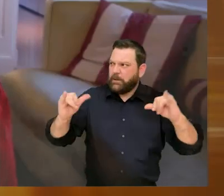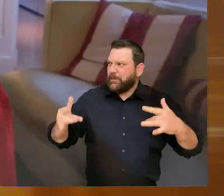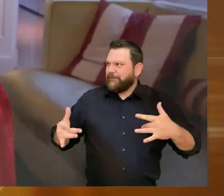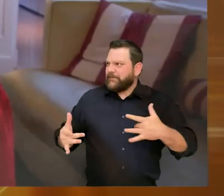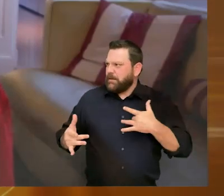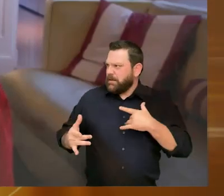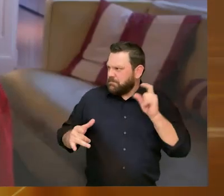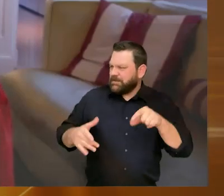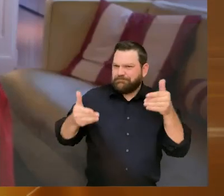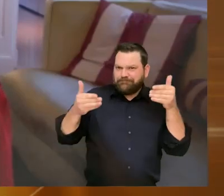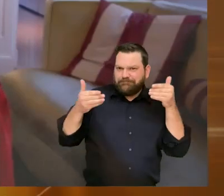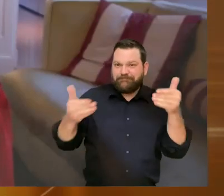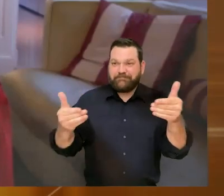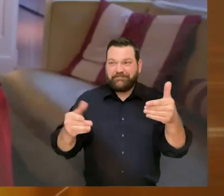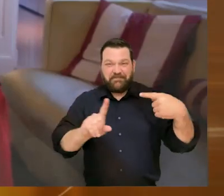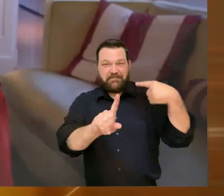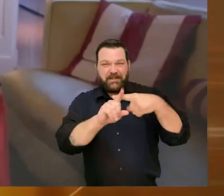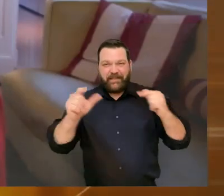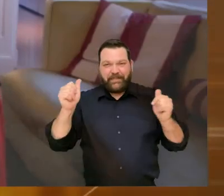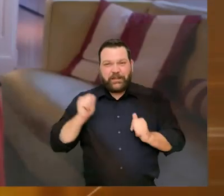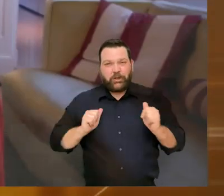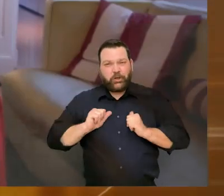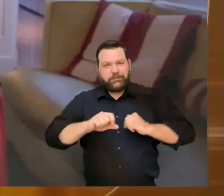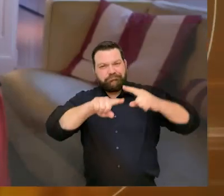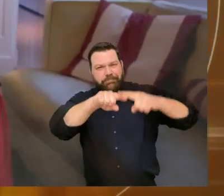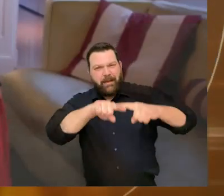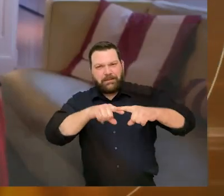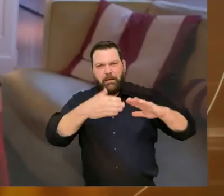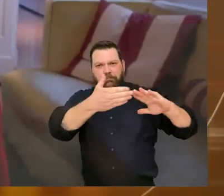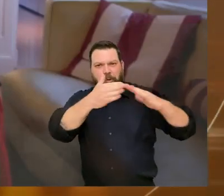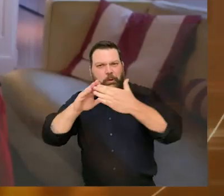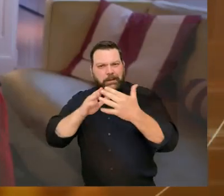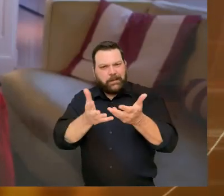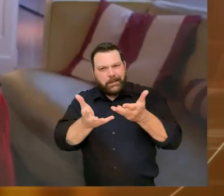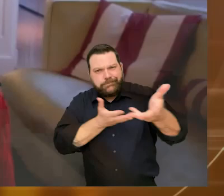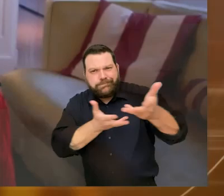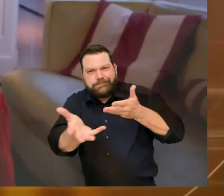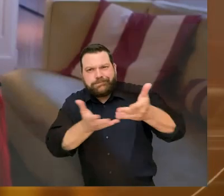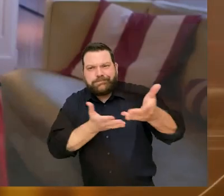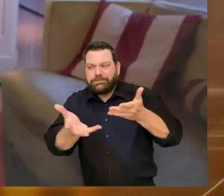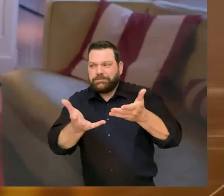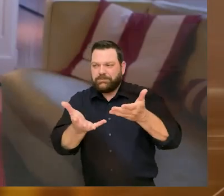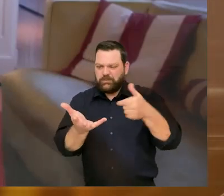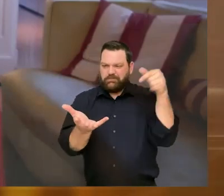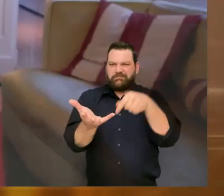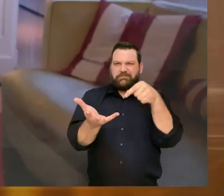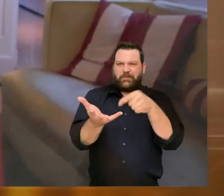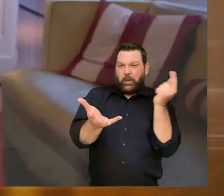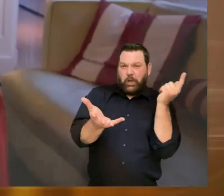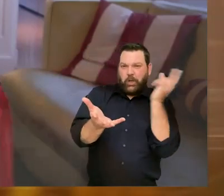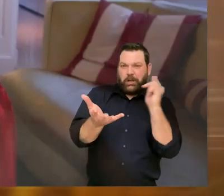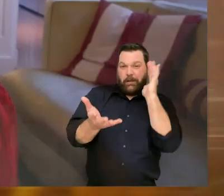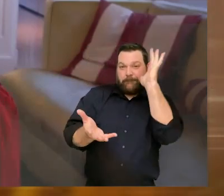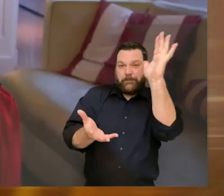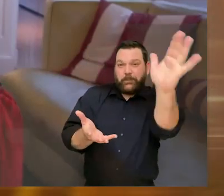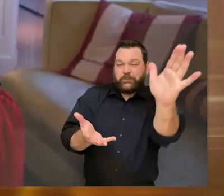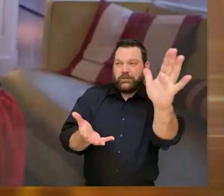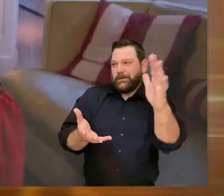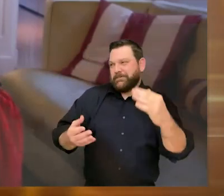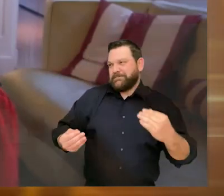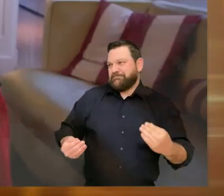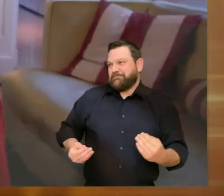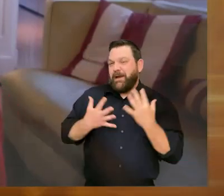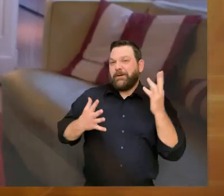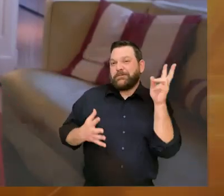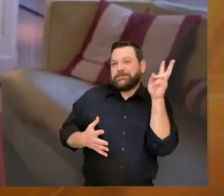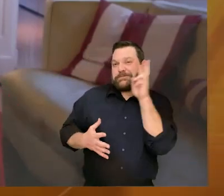actually find myself very inspired by the opportunity for reinventing everything and even expanding our reach.